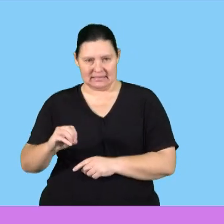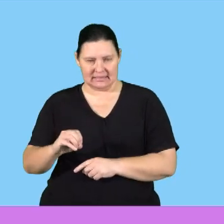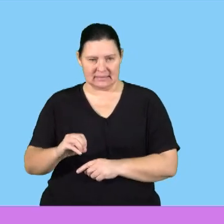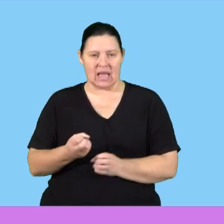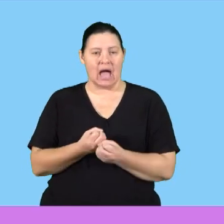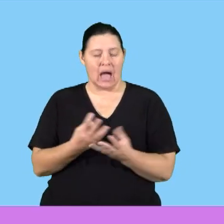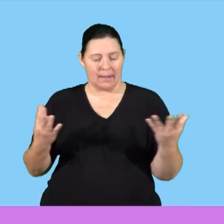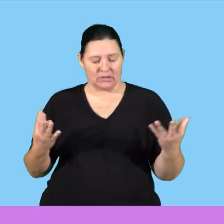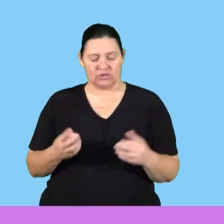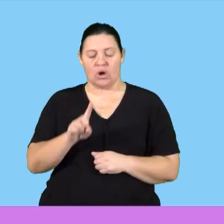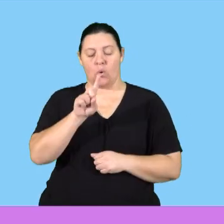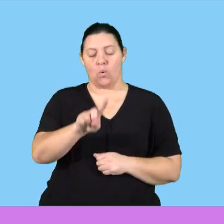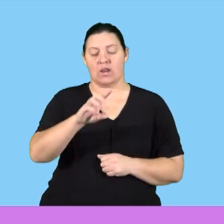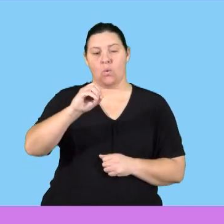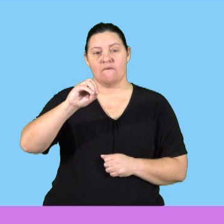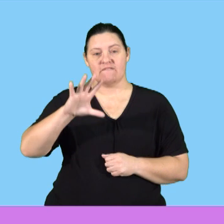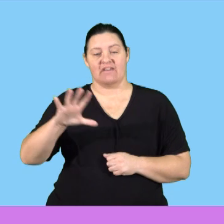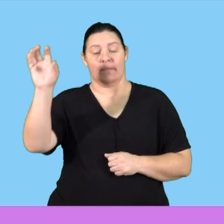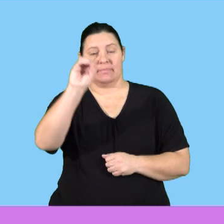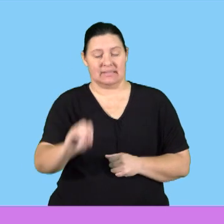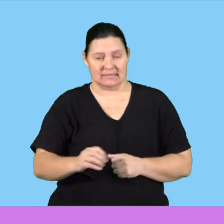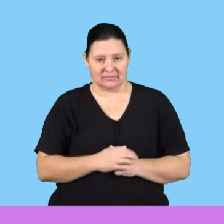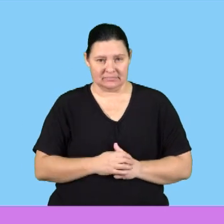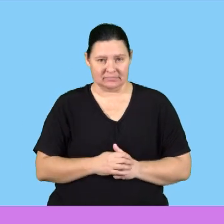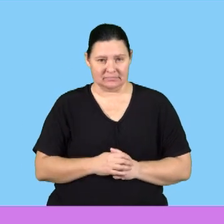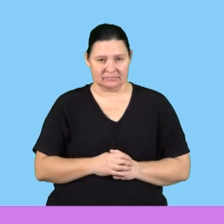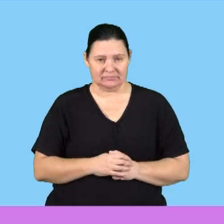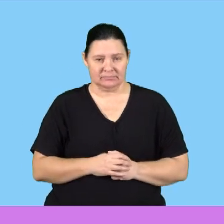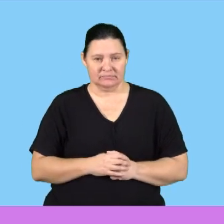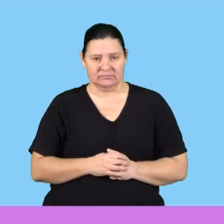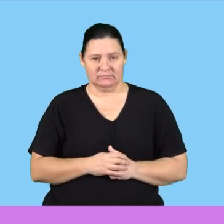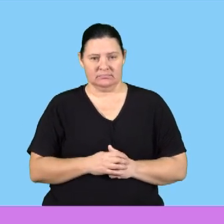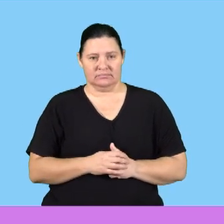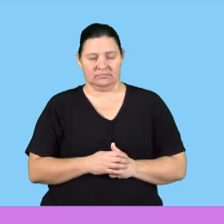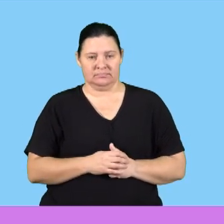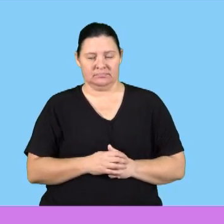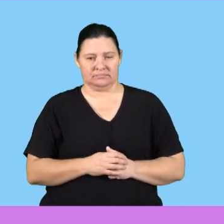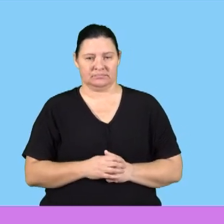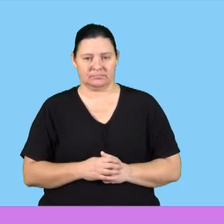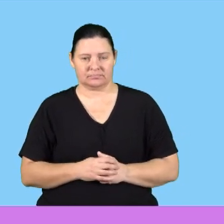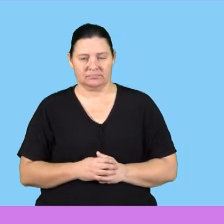plus 100%, which equals to 105%.